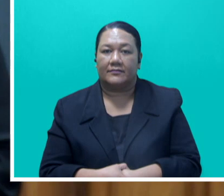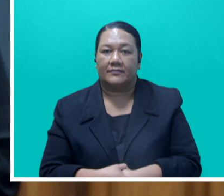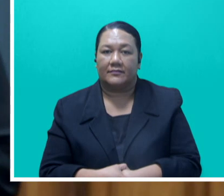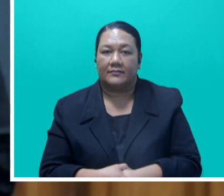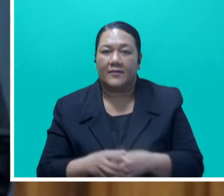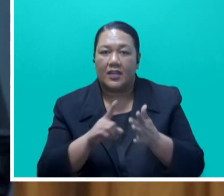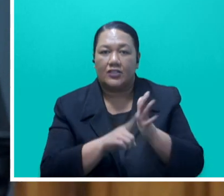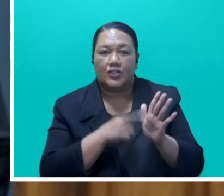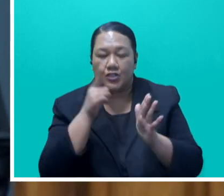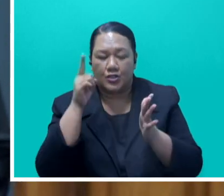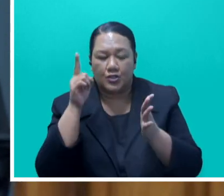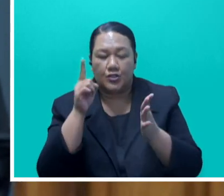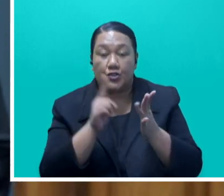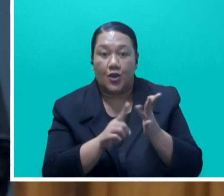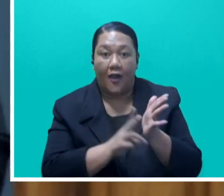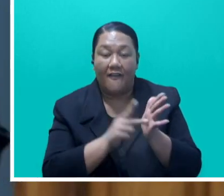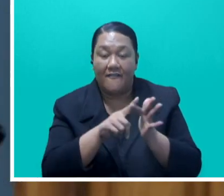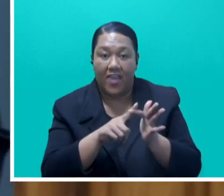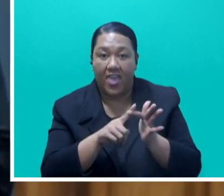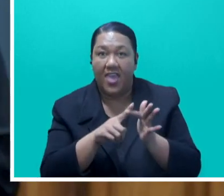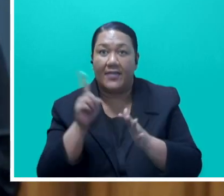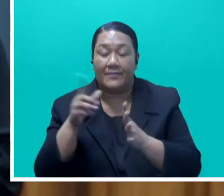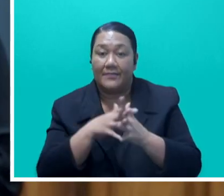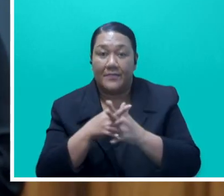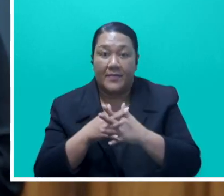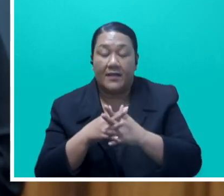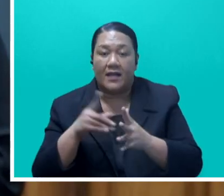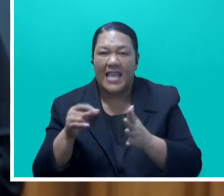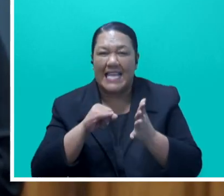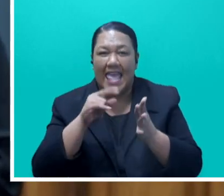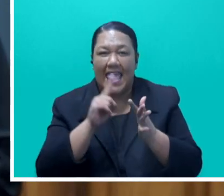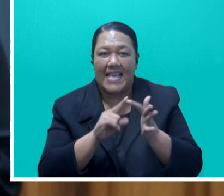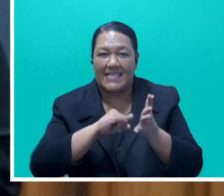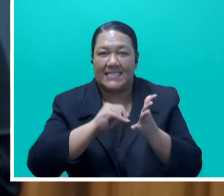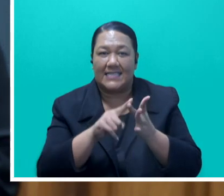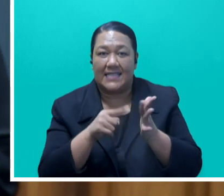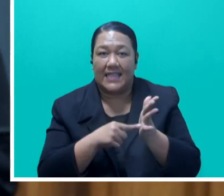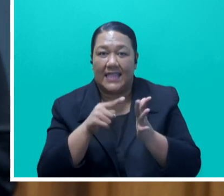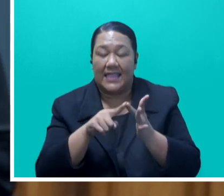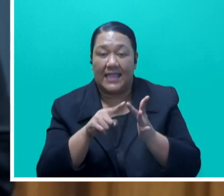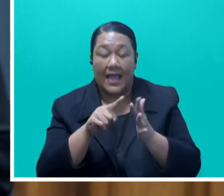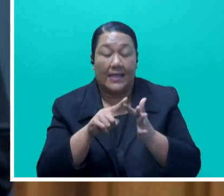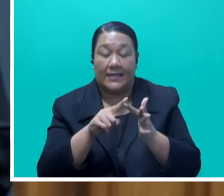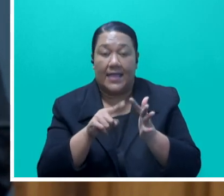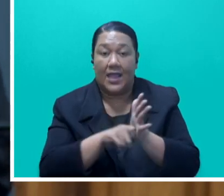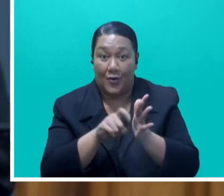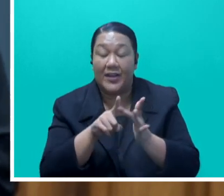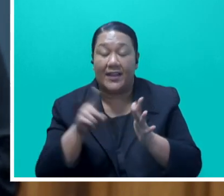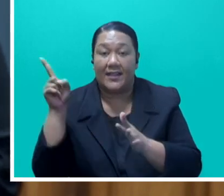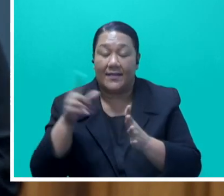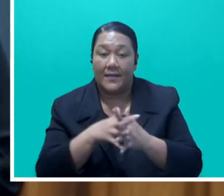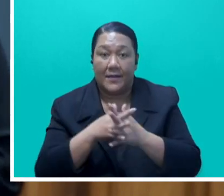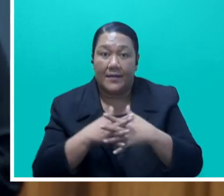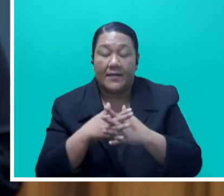Chove Ravlava, Seattle, USA, Esther Matalau, San Jose, USA, People's Alliance